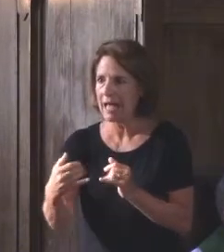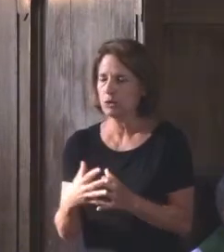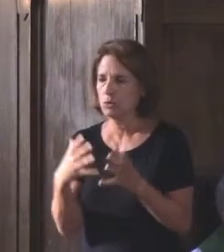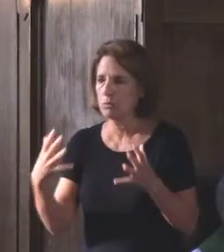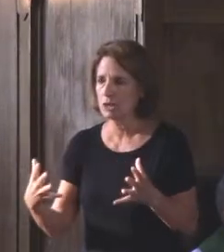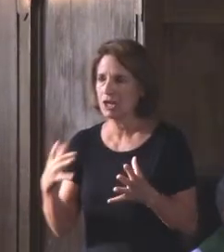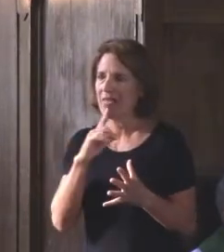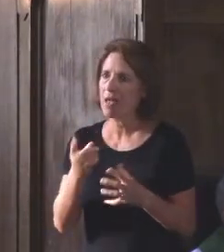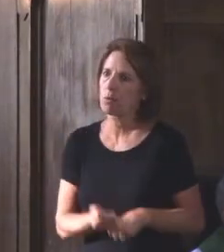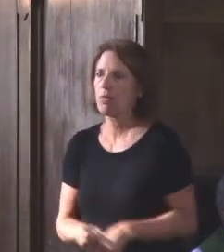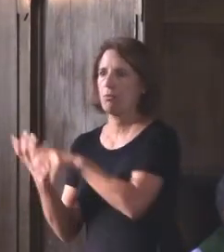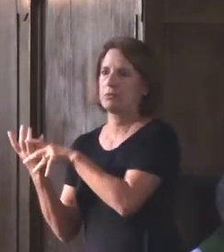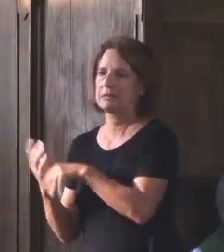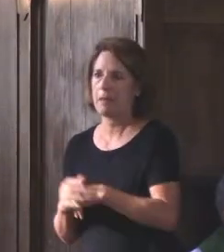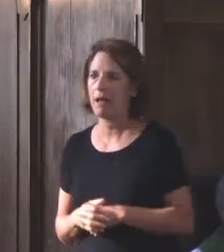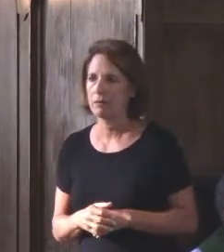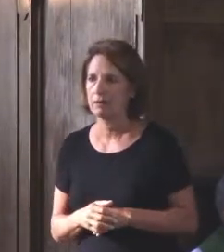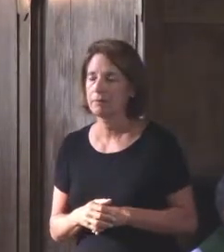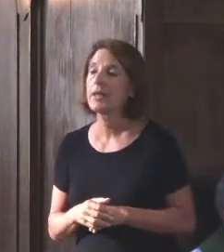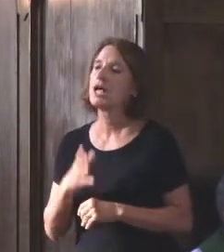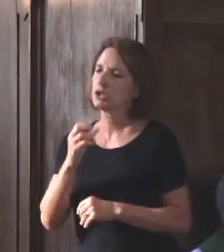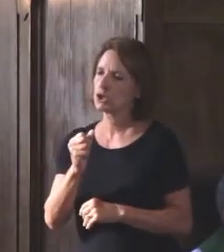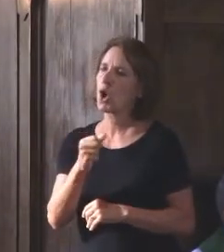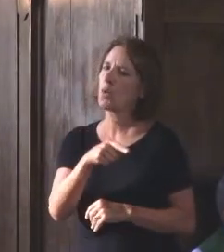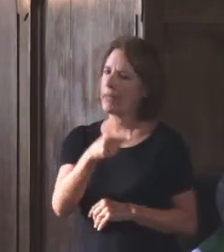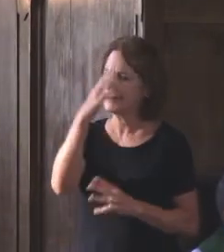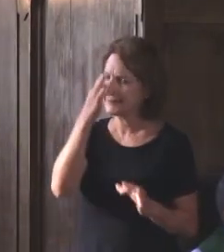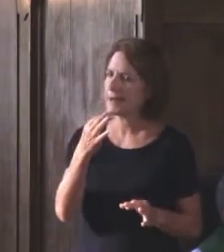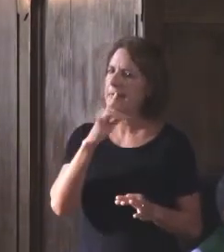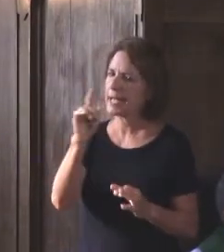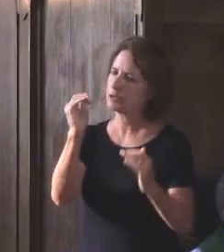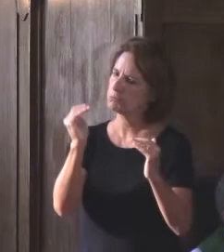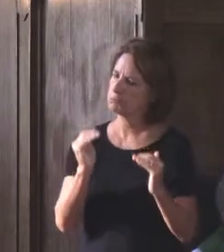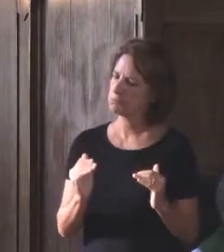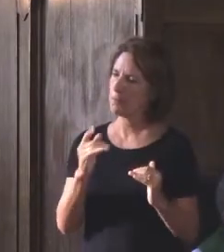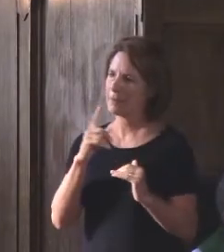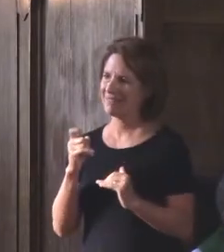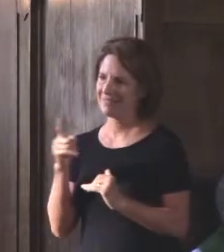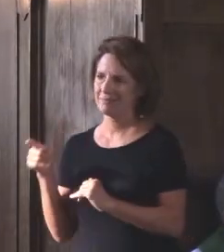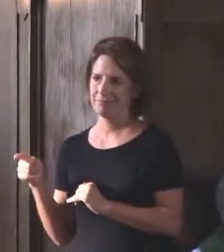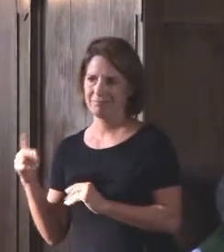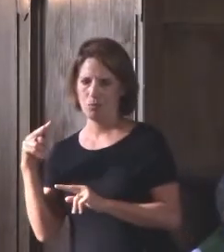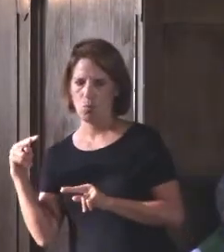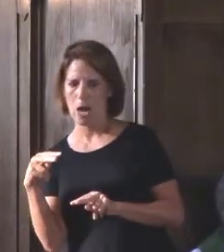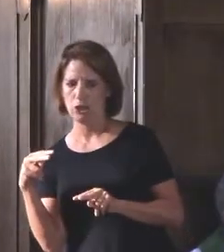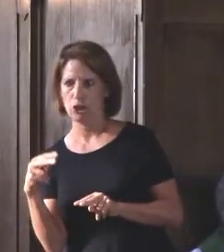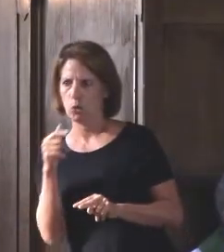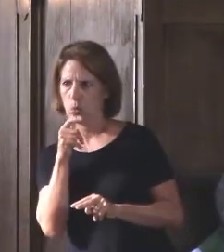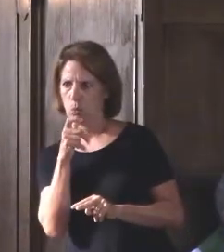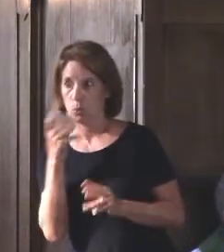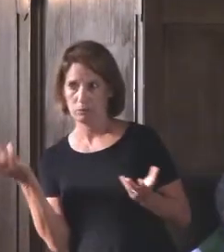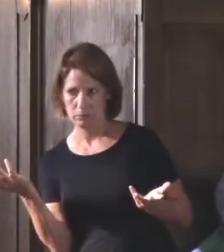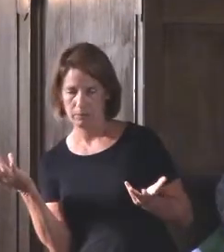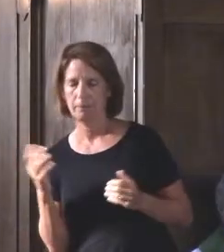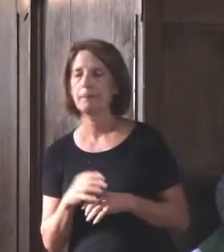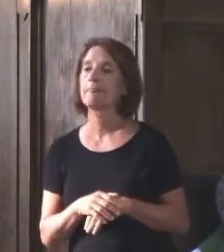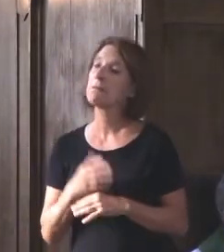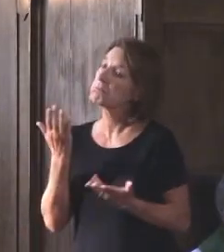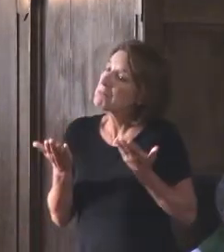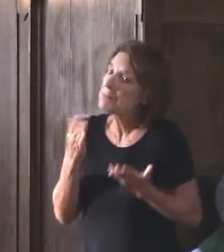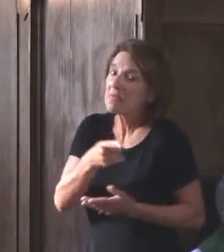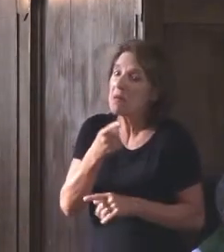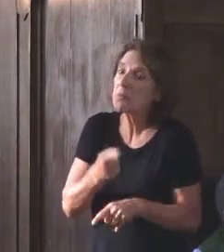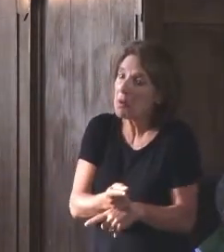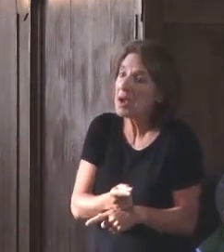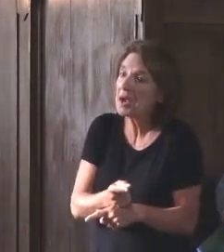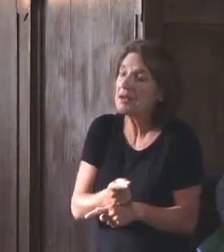expelled. So we have to tone things down because of who is watching. And it could be they were right. It could be that